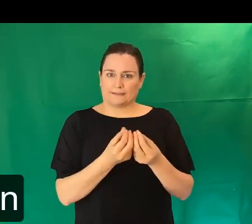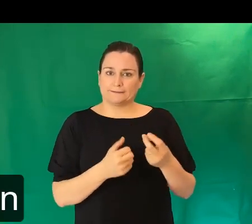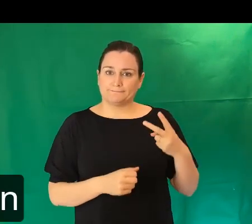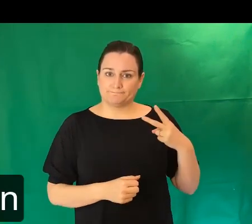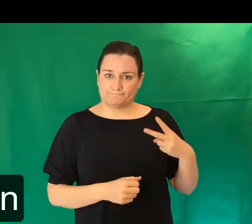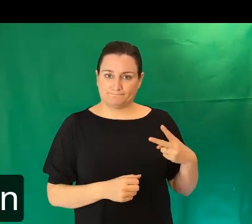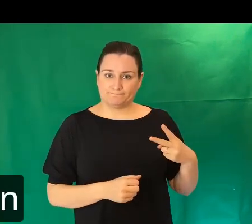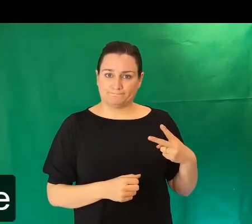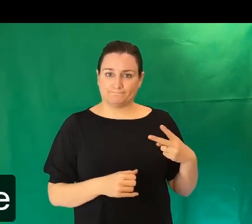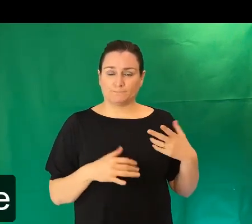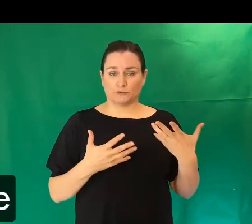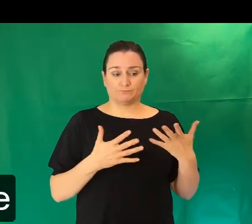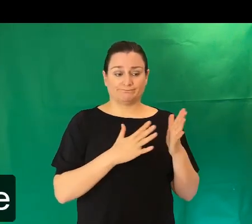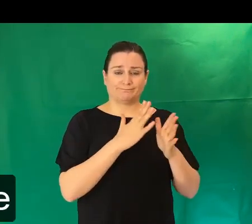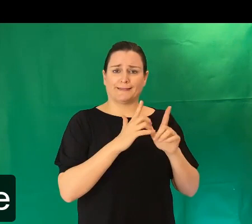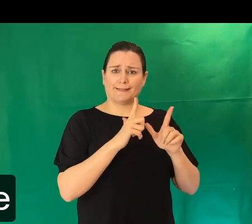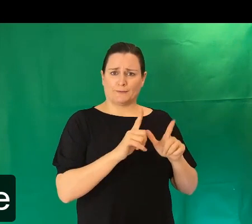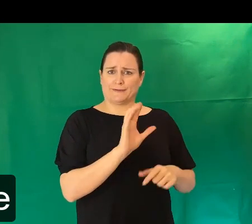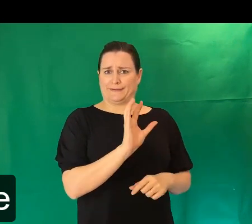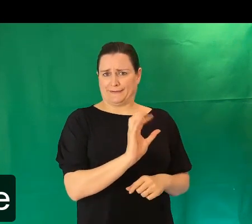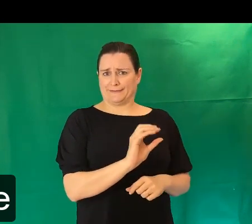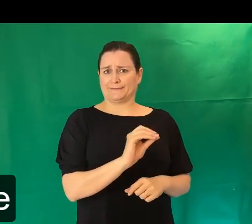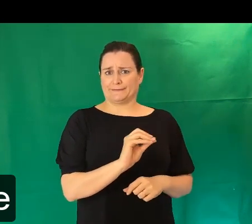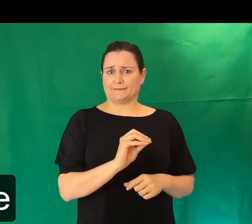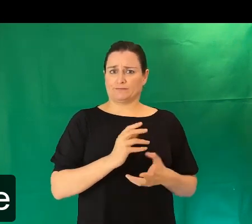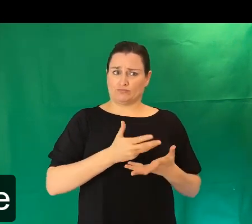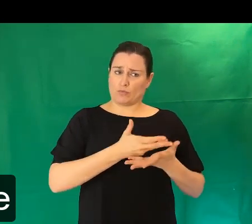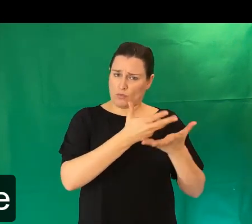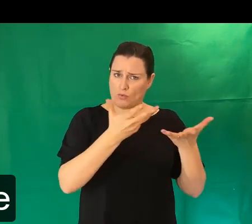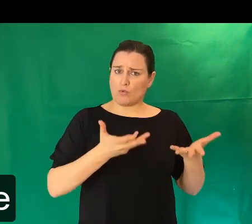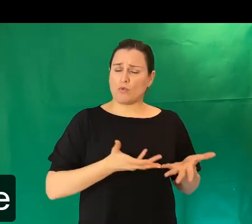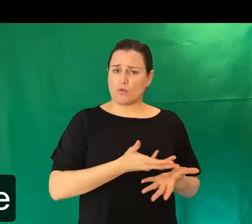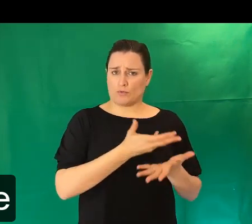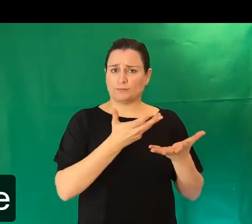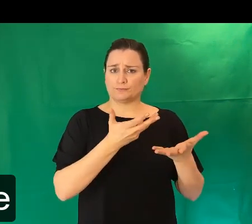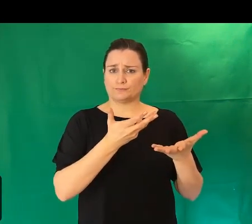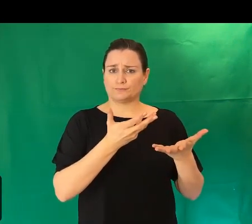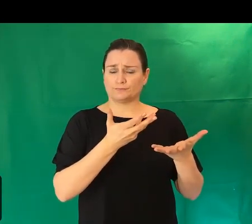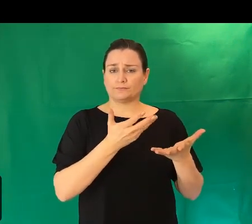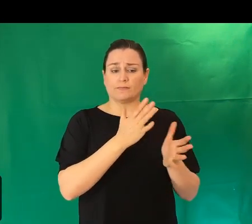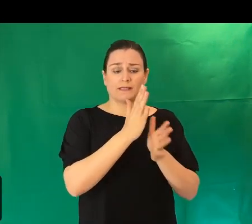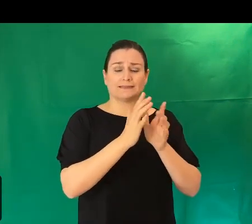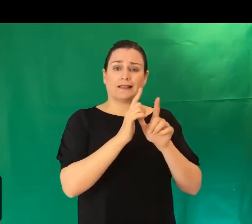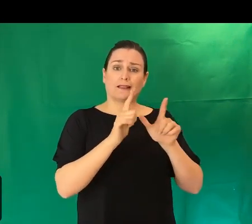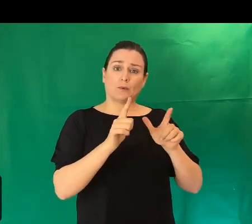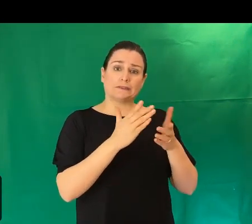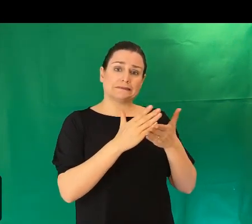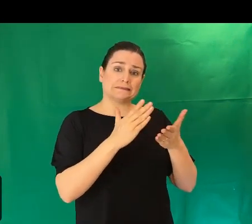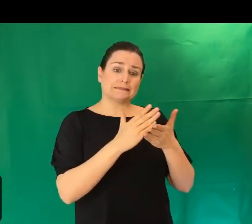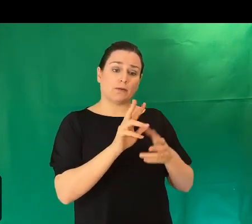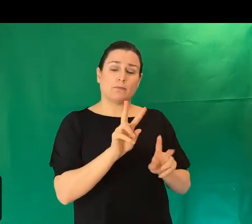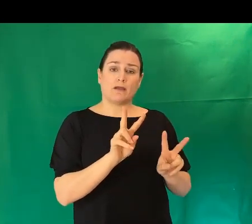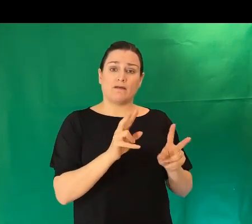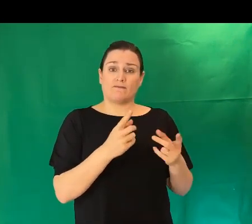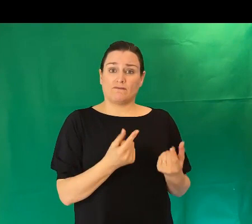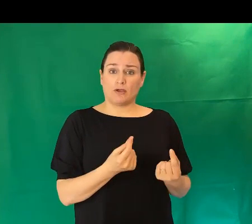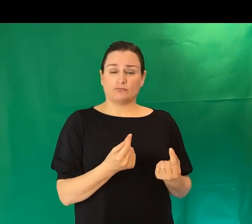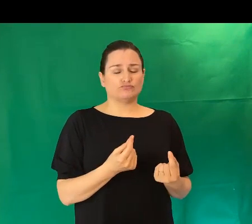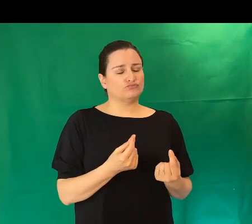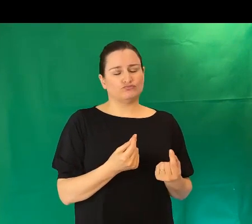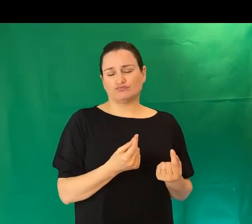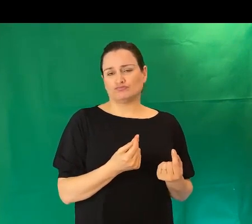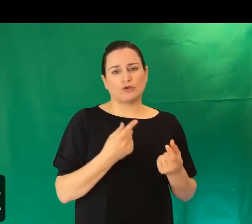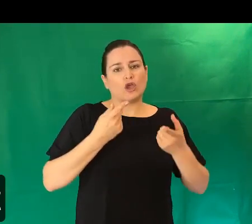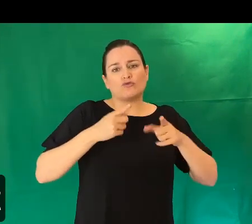languages. Sign languages are of this type. And some verbs within a sign language do not allow